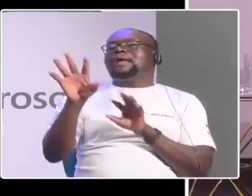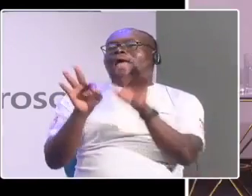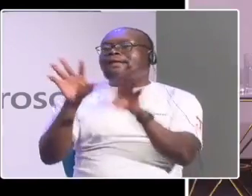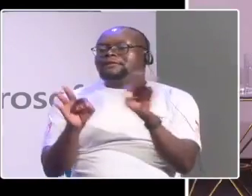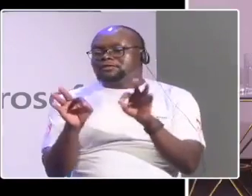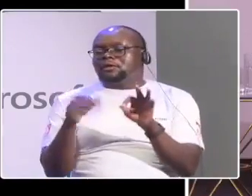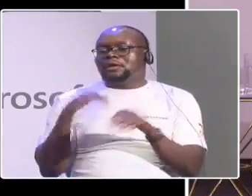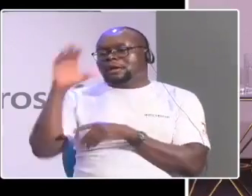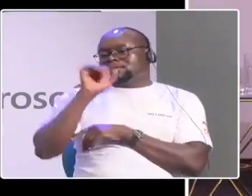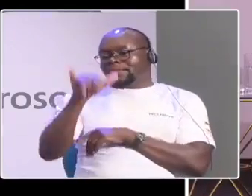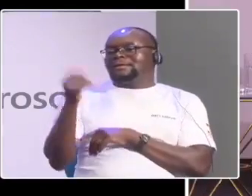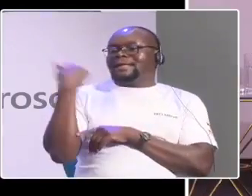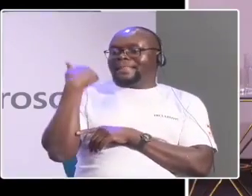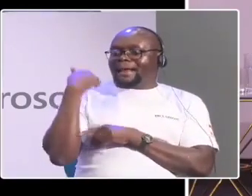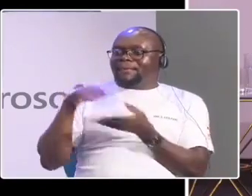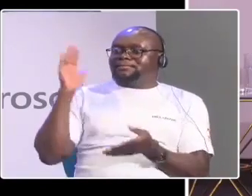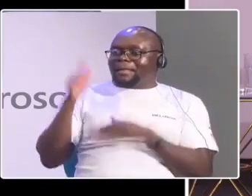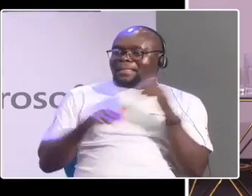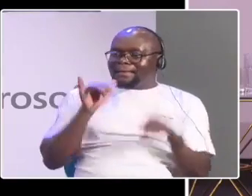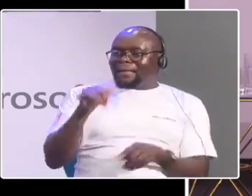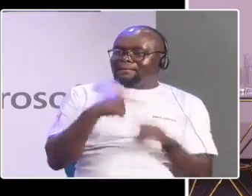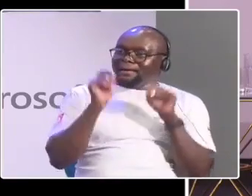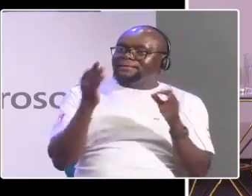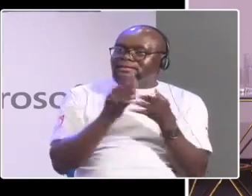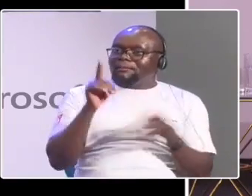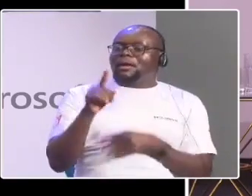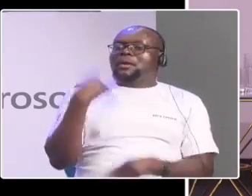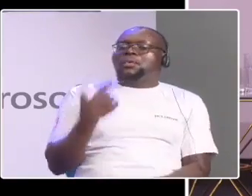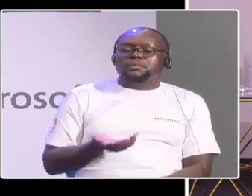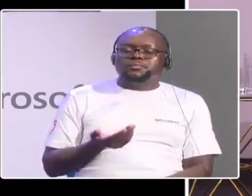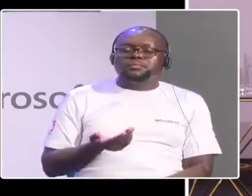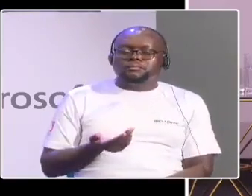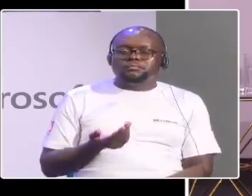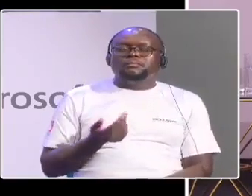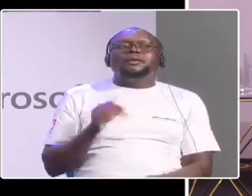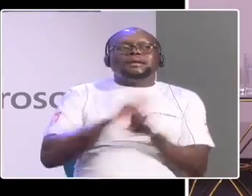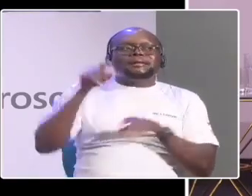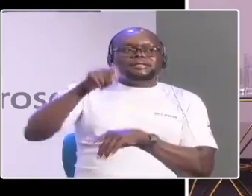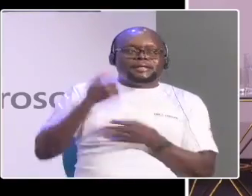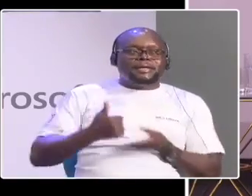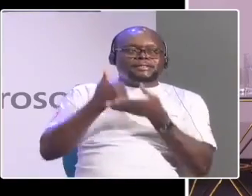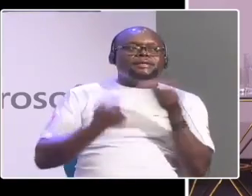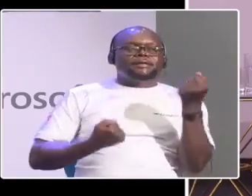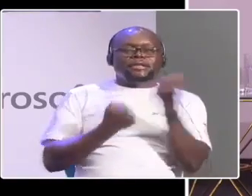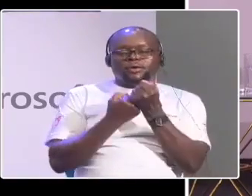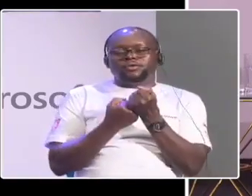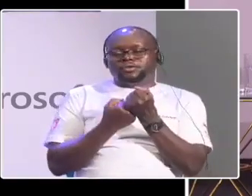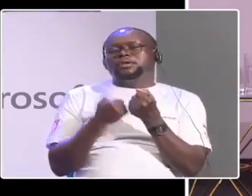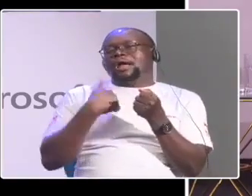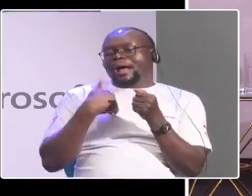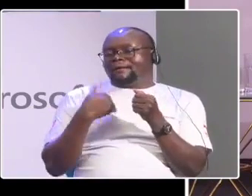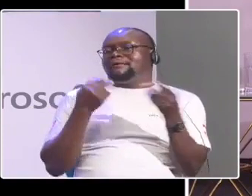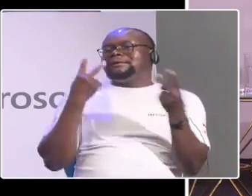would assume that the number is actually much higher. But if there's somebody who doesn't need assistive technology, has an